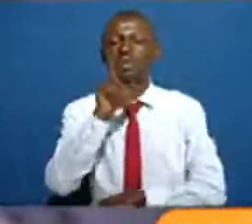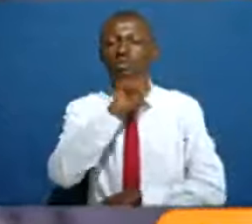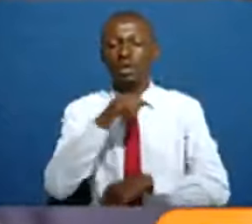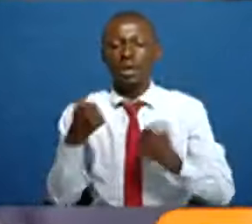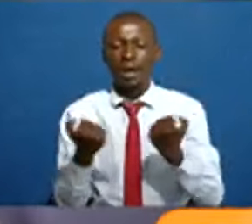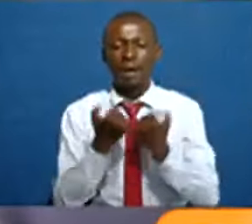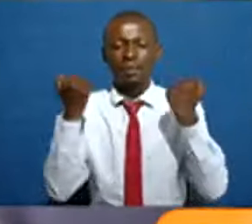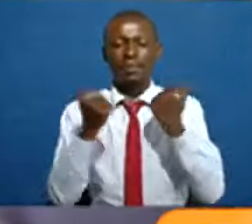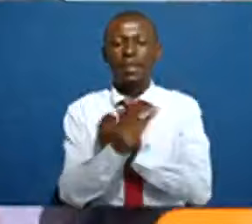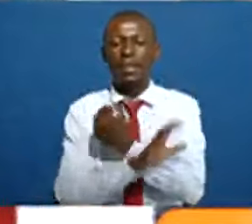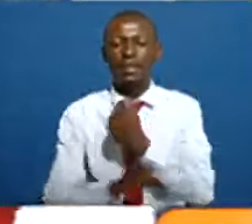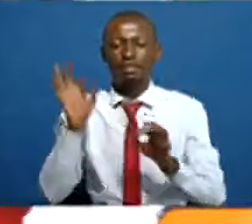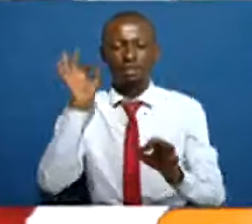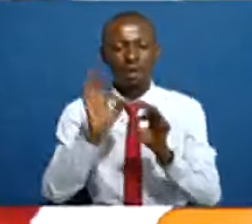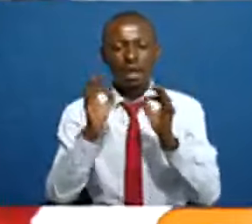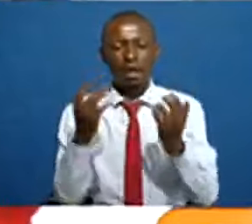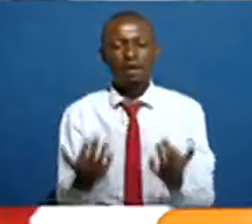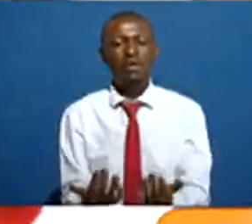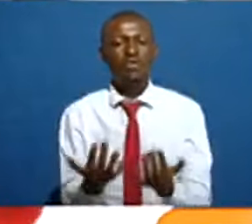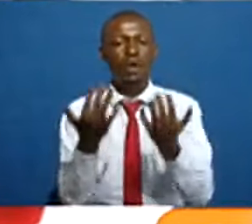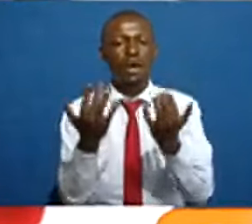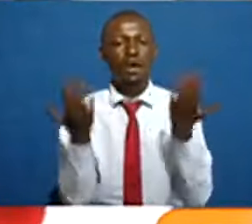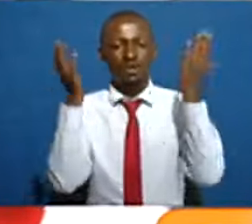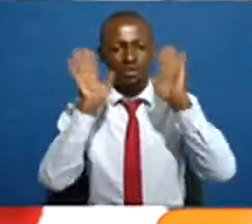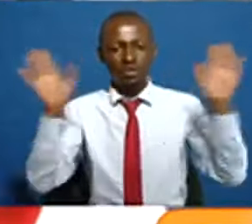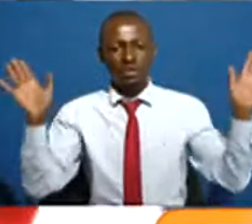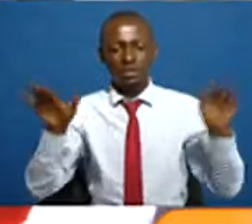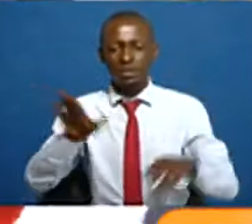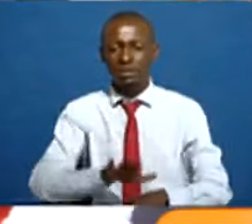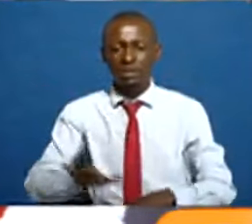disrupted business at the mall.